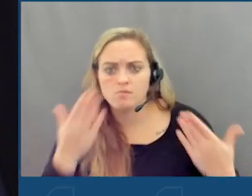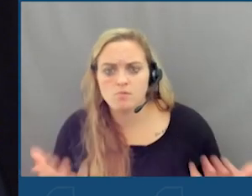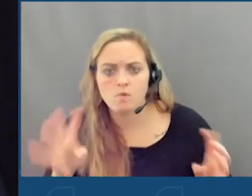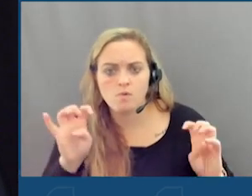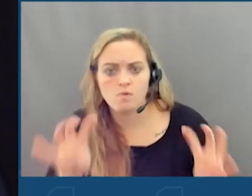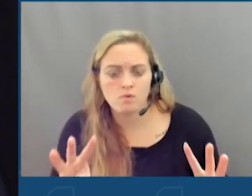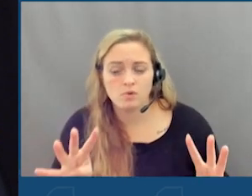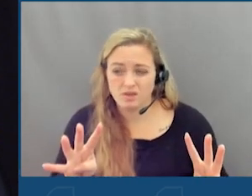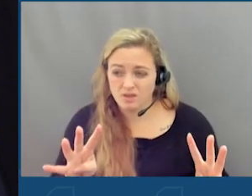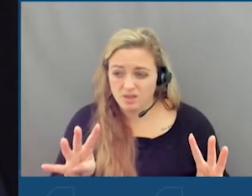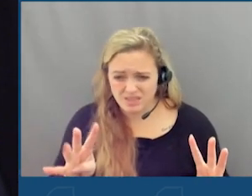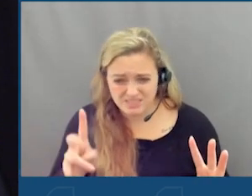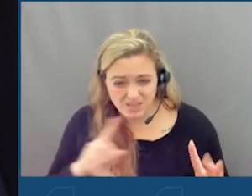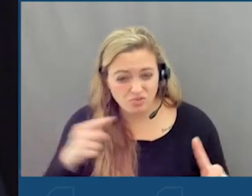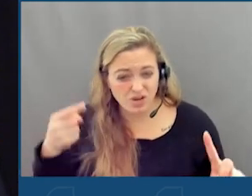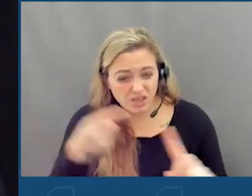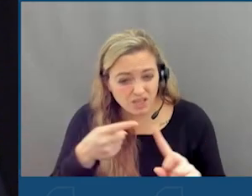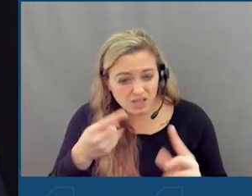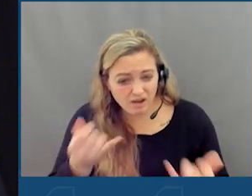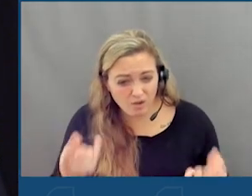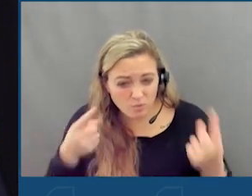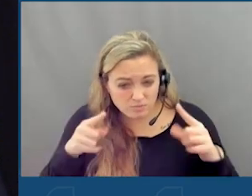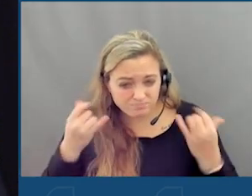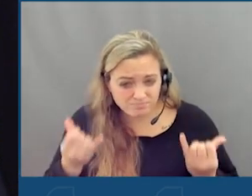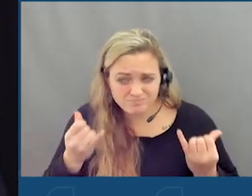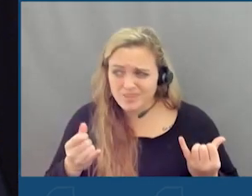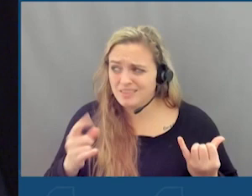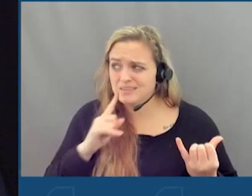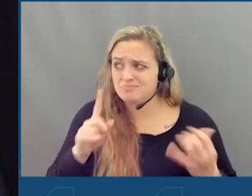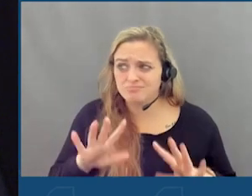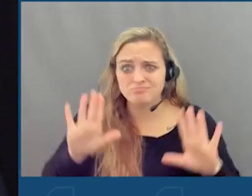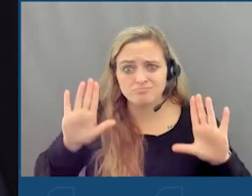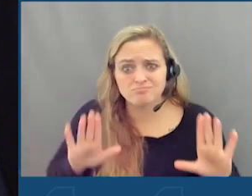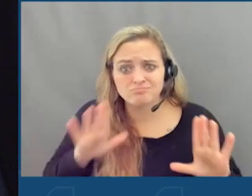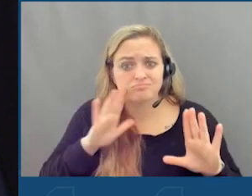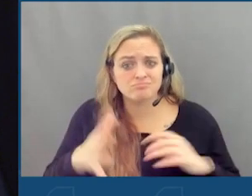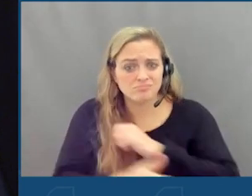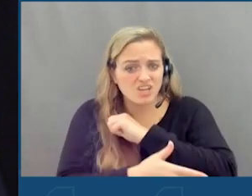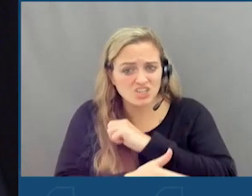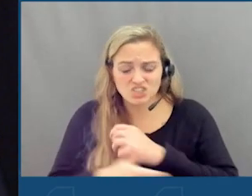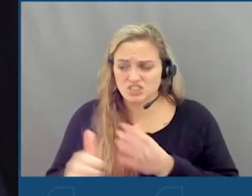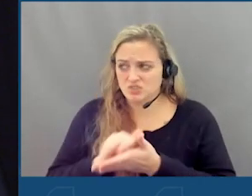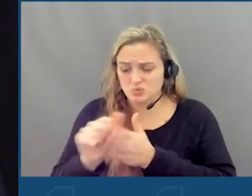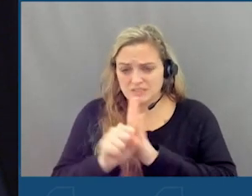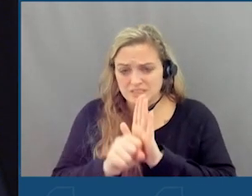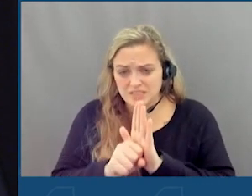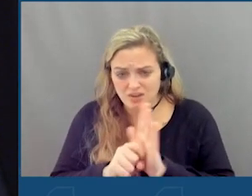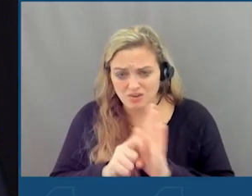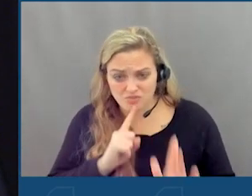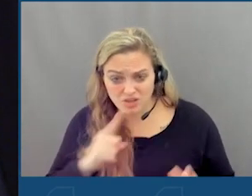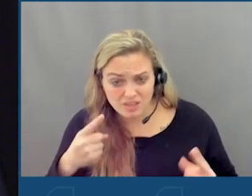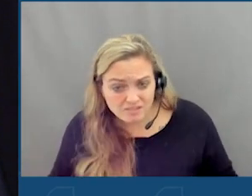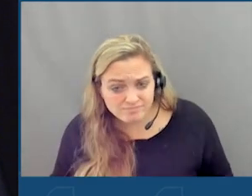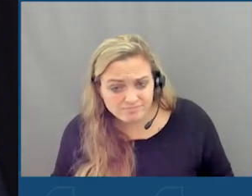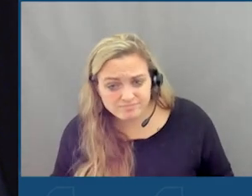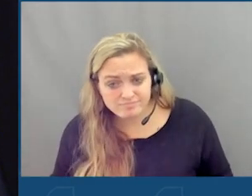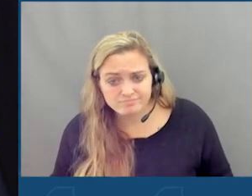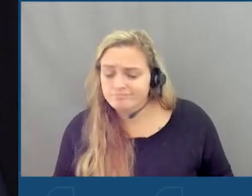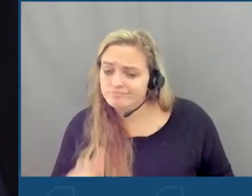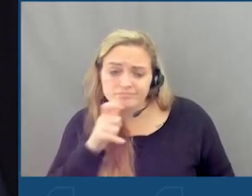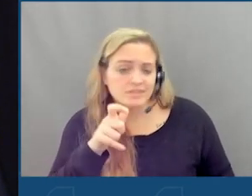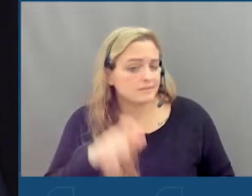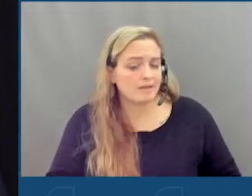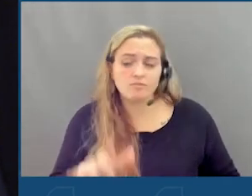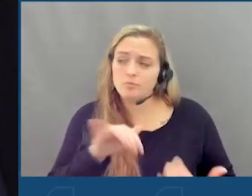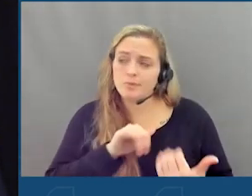really come to that in this great country and here in the state of New York? It doesn't have to be this